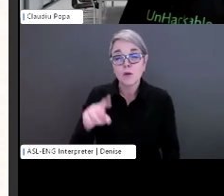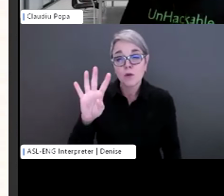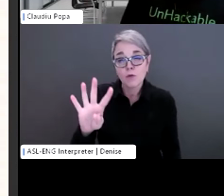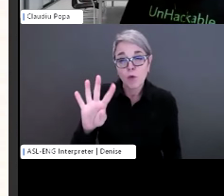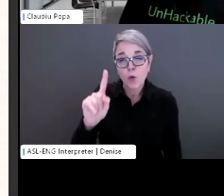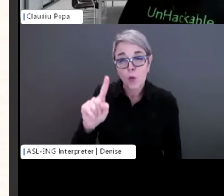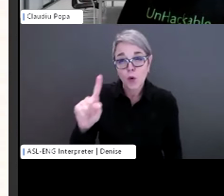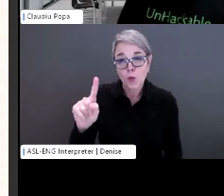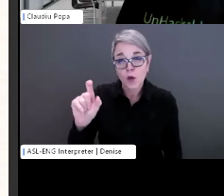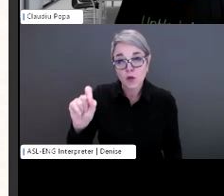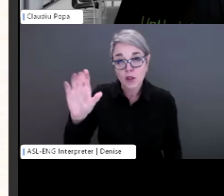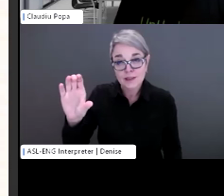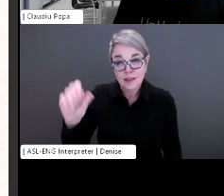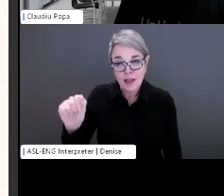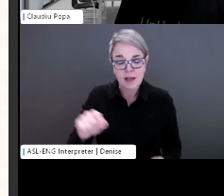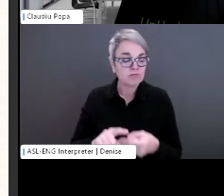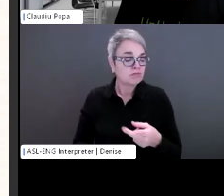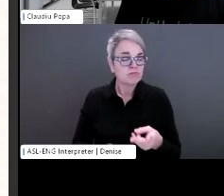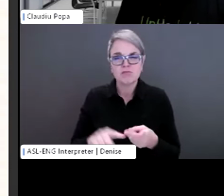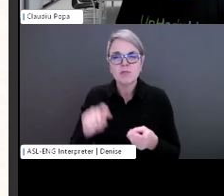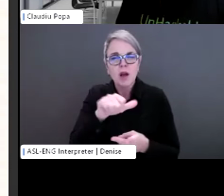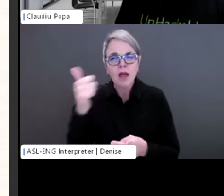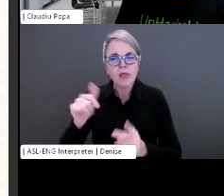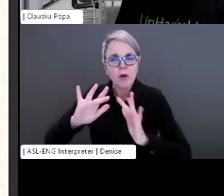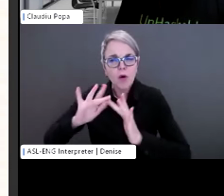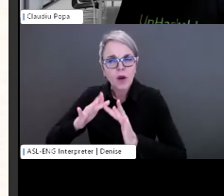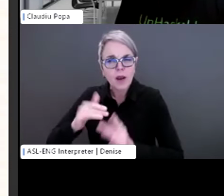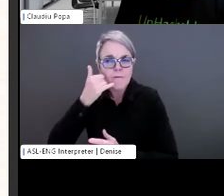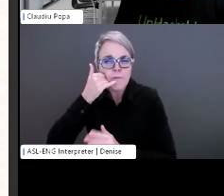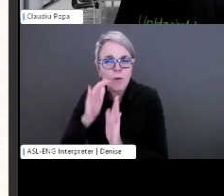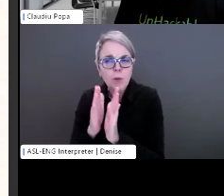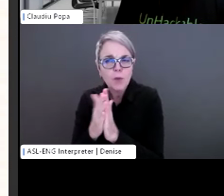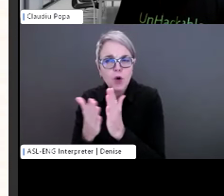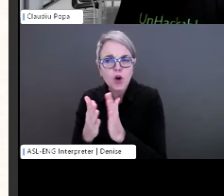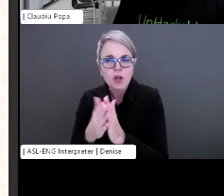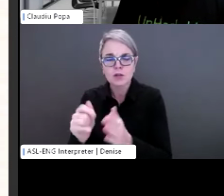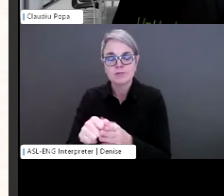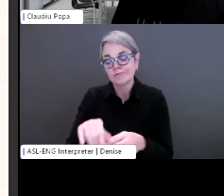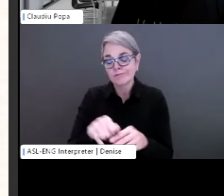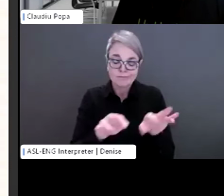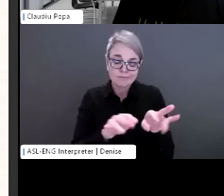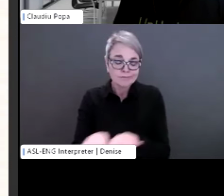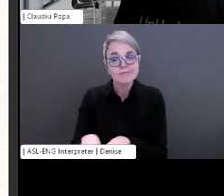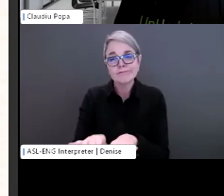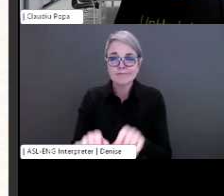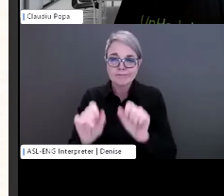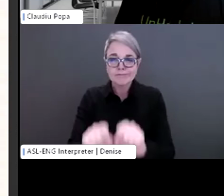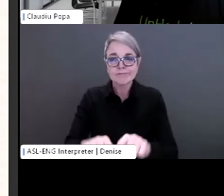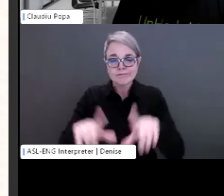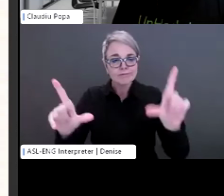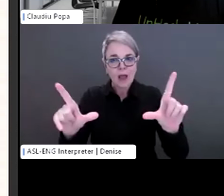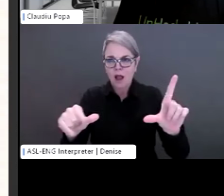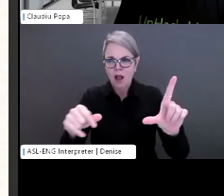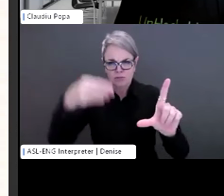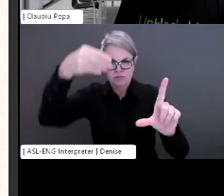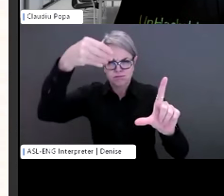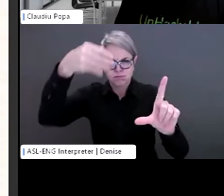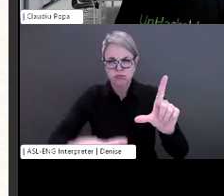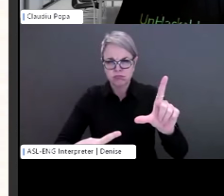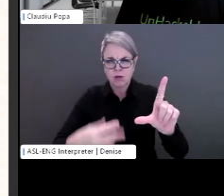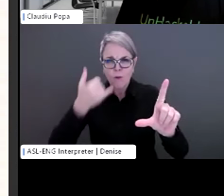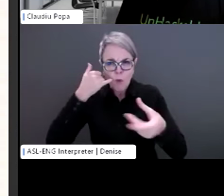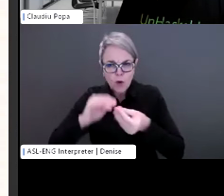book could have some telephone numbers that are usable. There are free databases